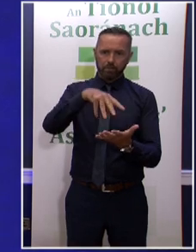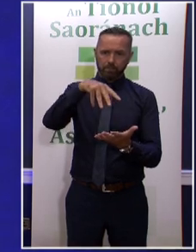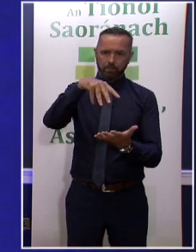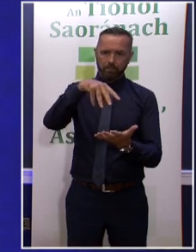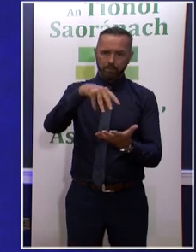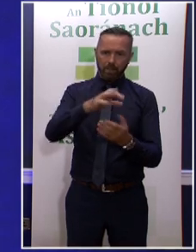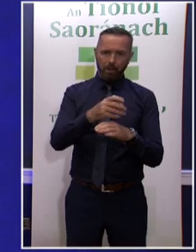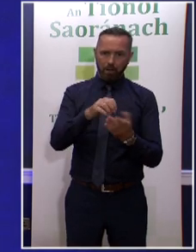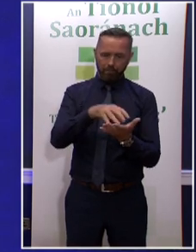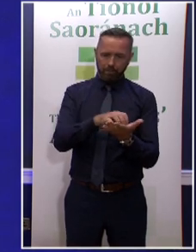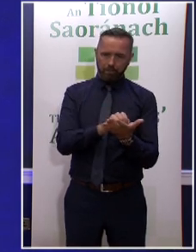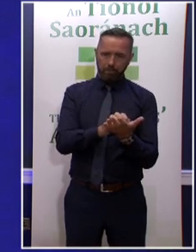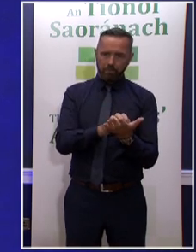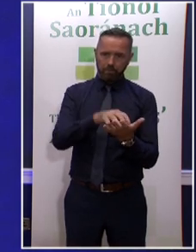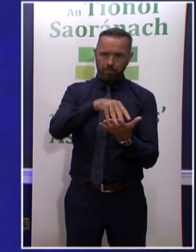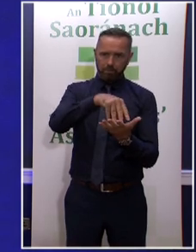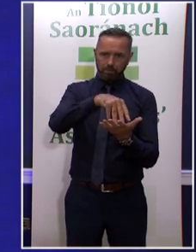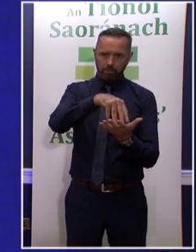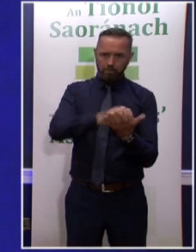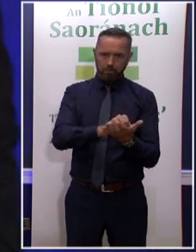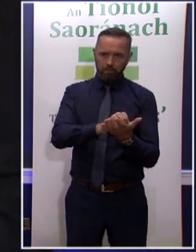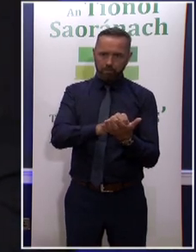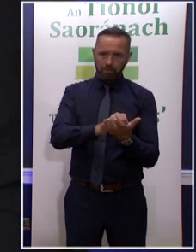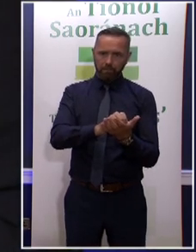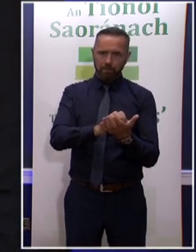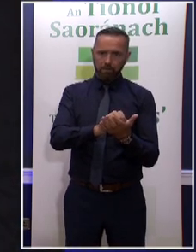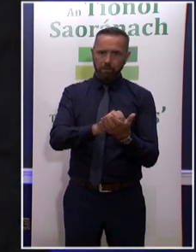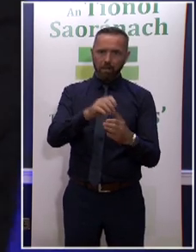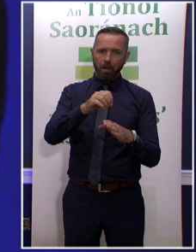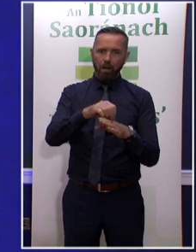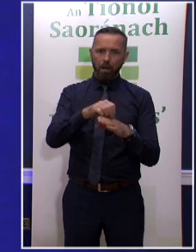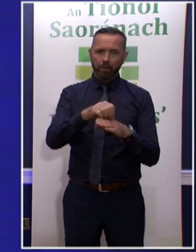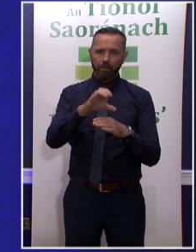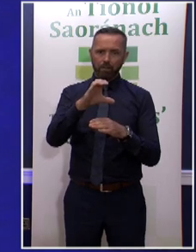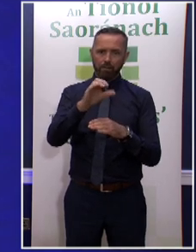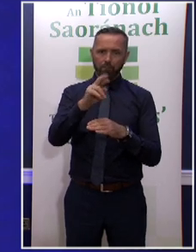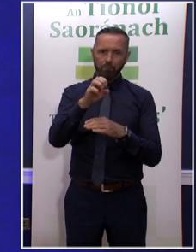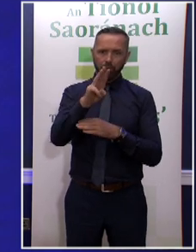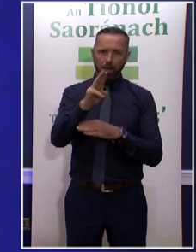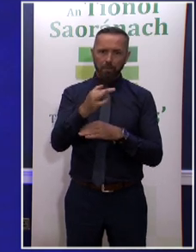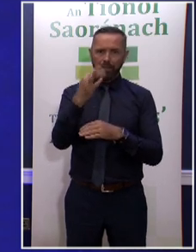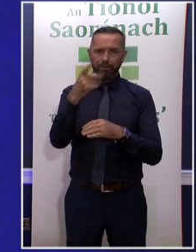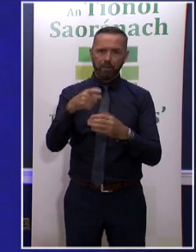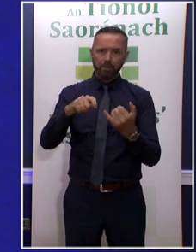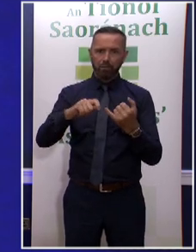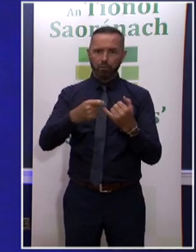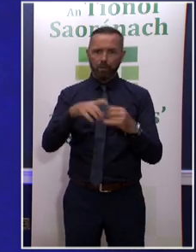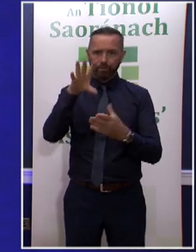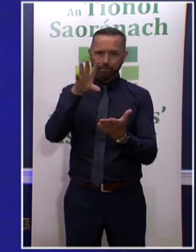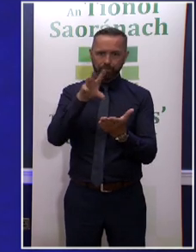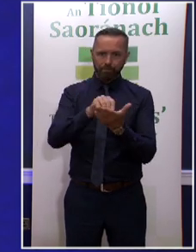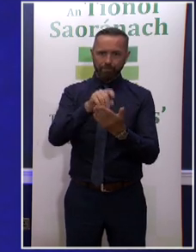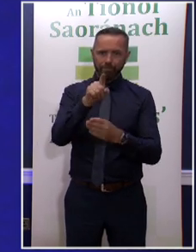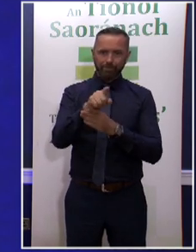up on their shell and then clamp back down hard on the claws of the crabs or the tentacles of the starfish to protect themselves. So they